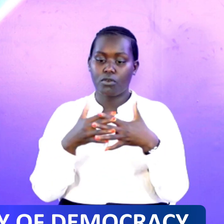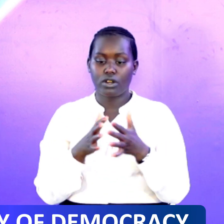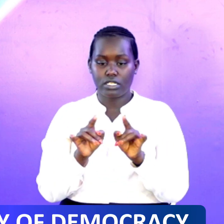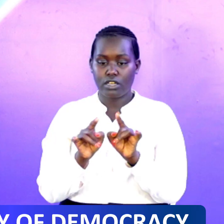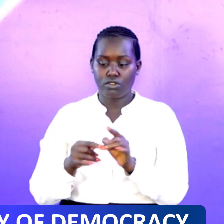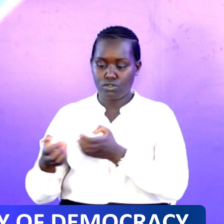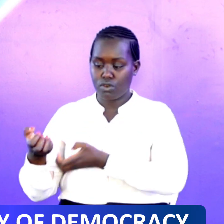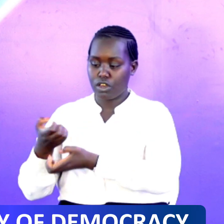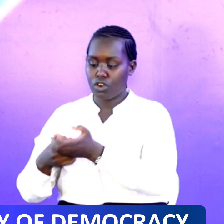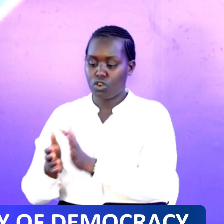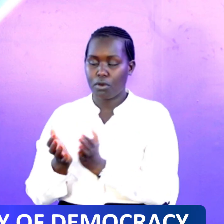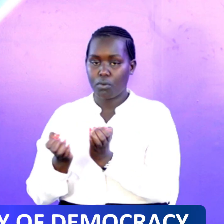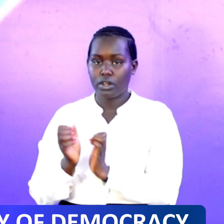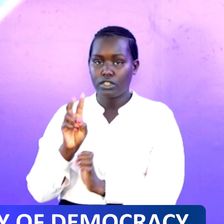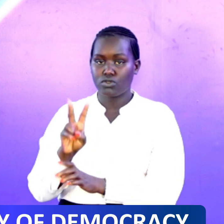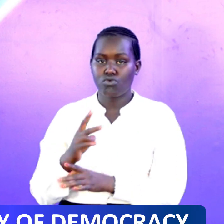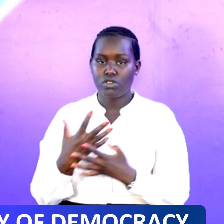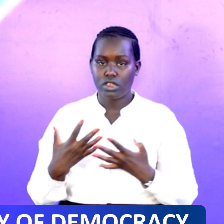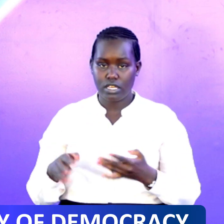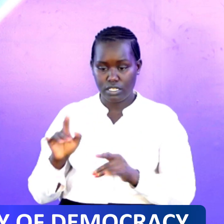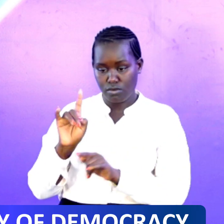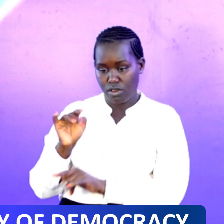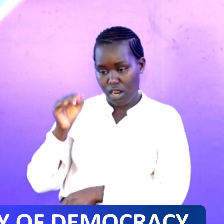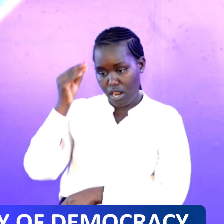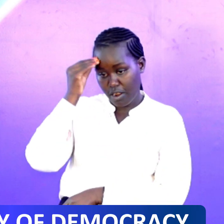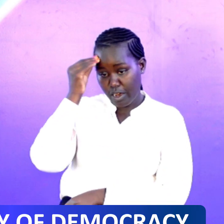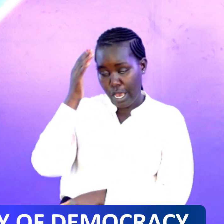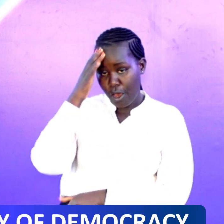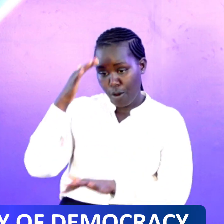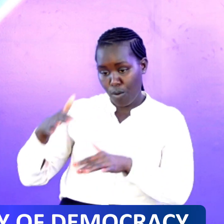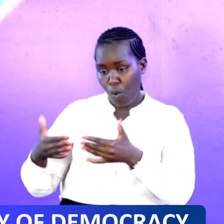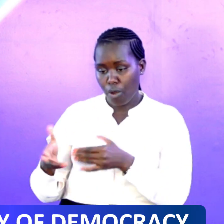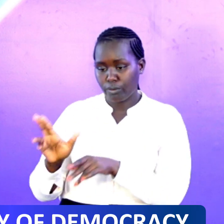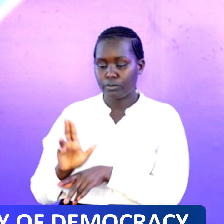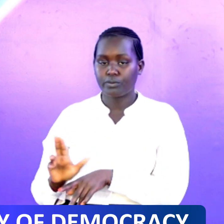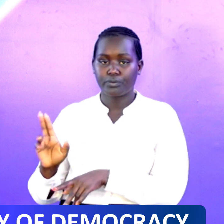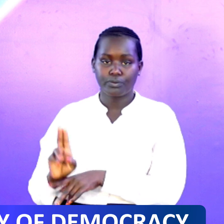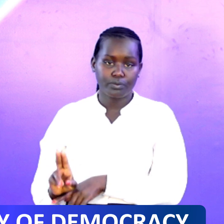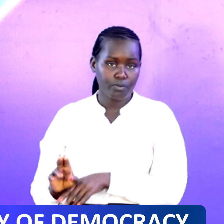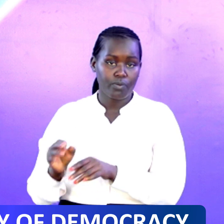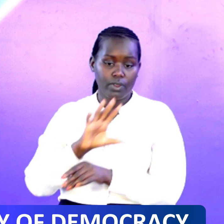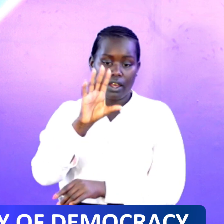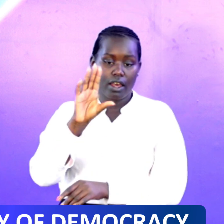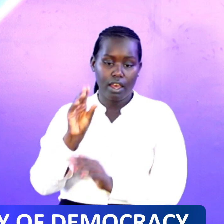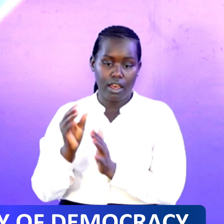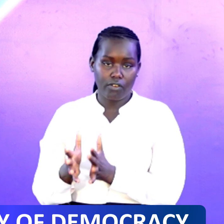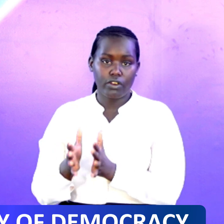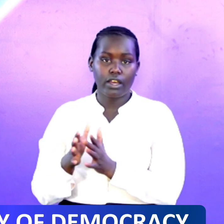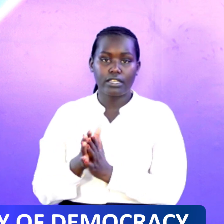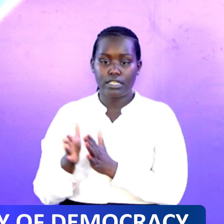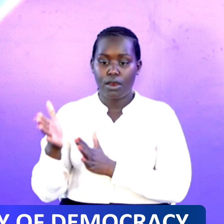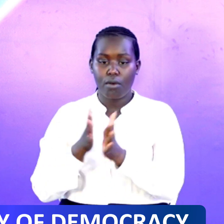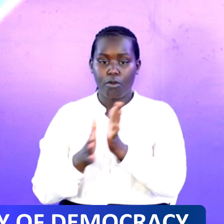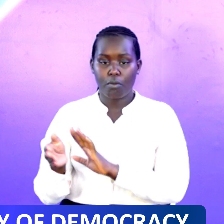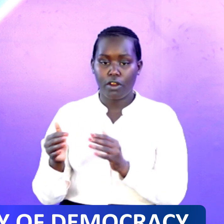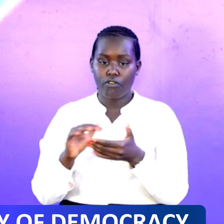economy, Yeah. we need two things. We need one, knowledge, Yeah. to know how to use it. Were Africans prepared for this democracy? Were